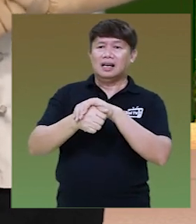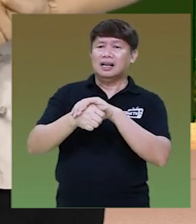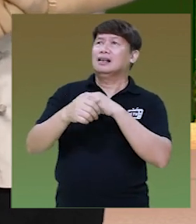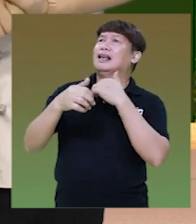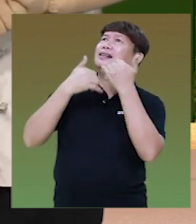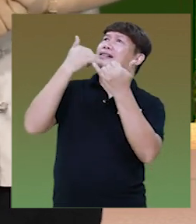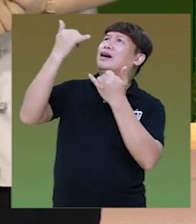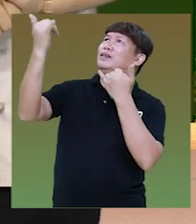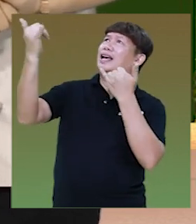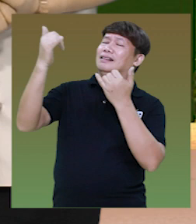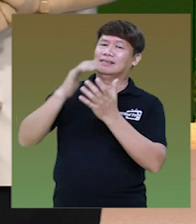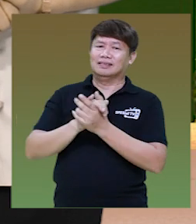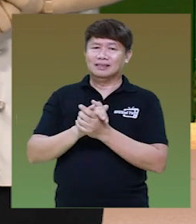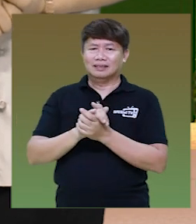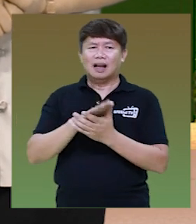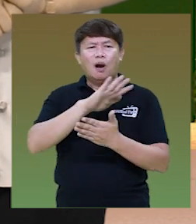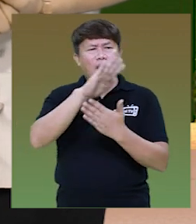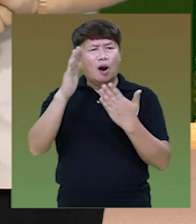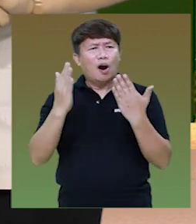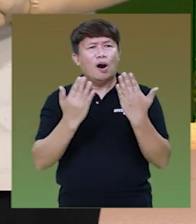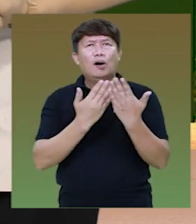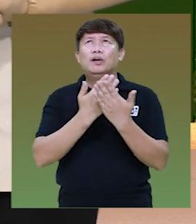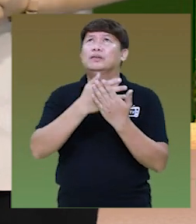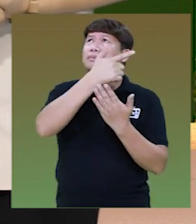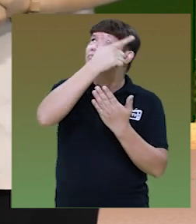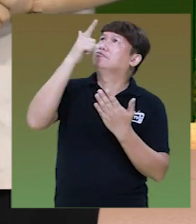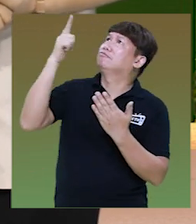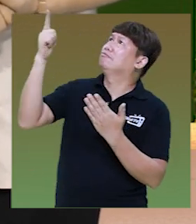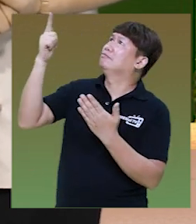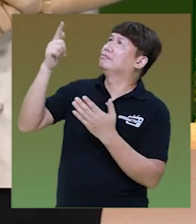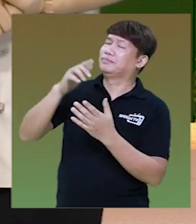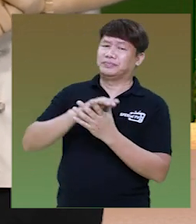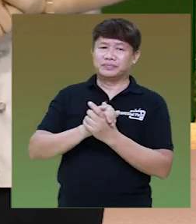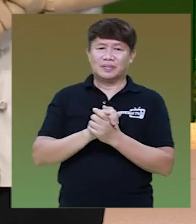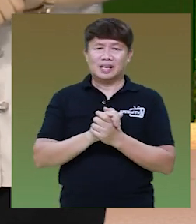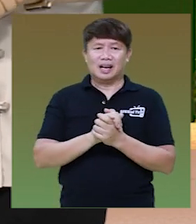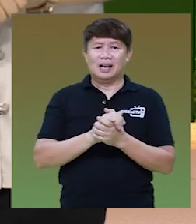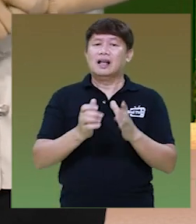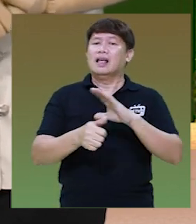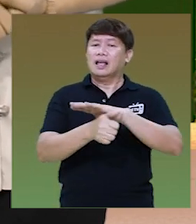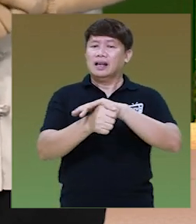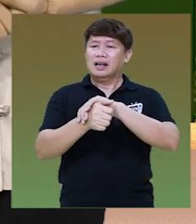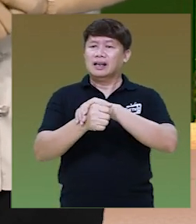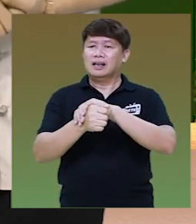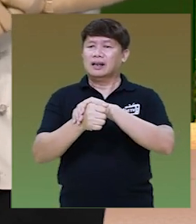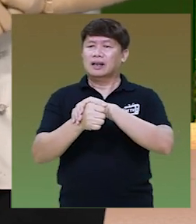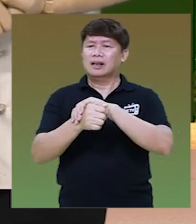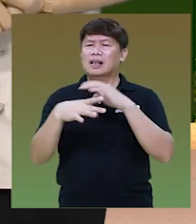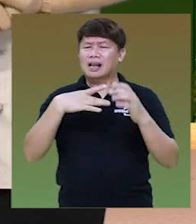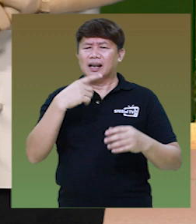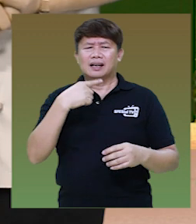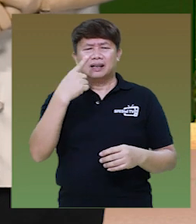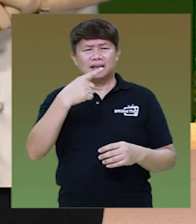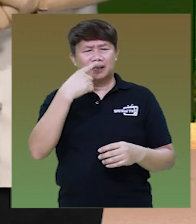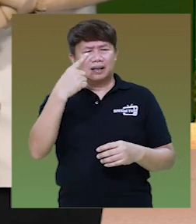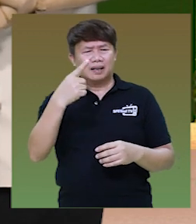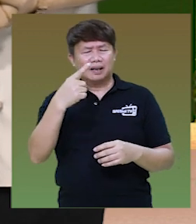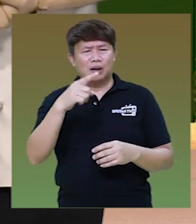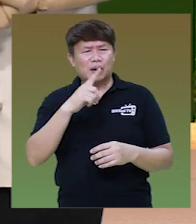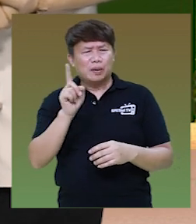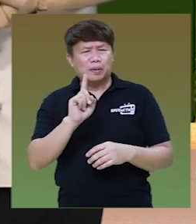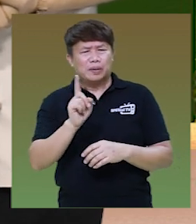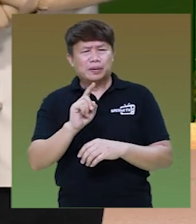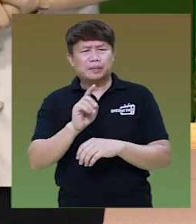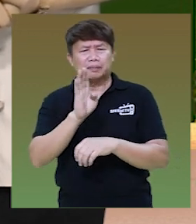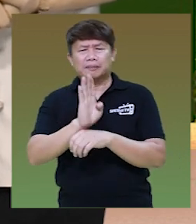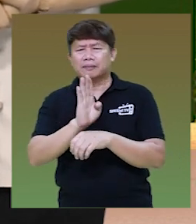they shouted. Everyone ran to look. The turtle wanted to say, "What